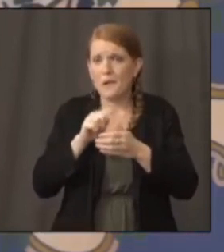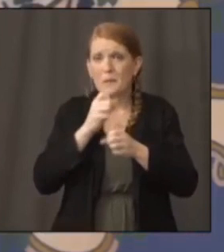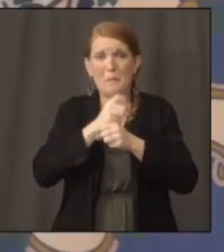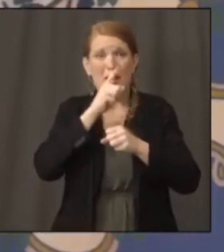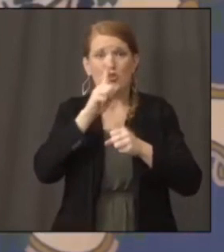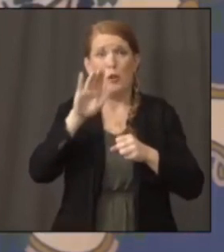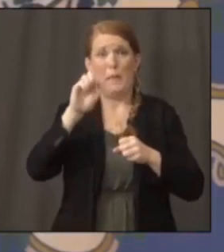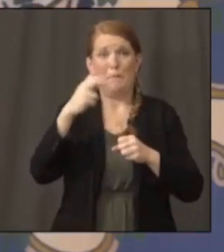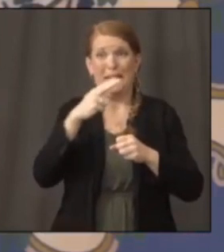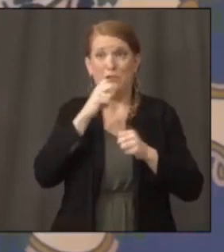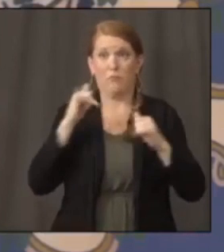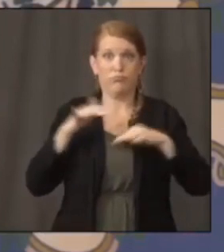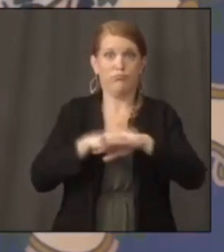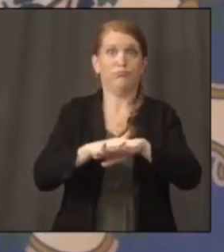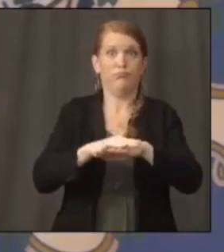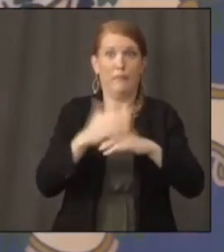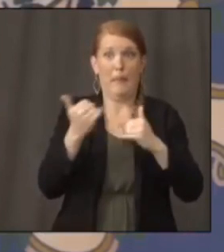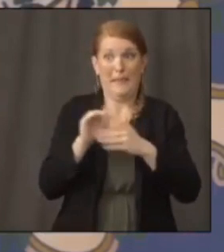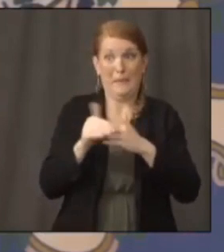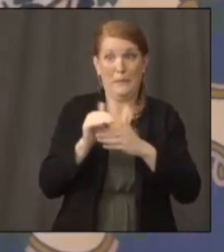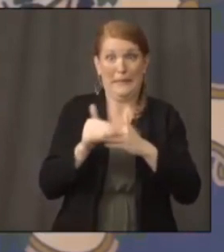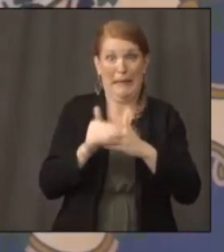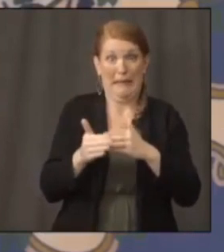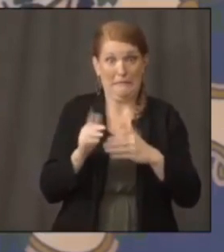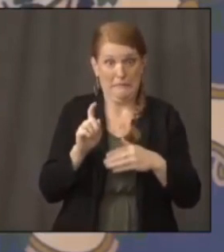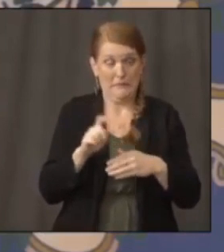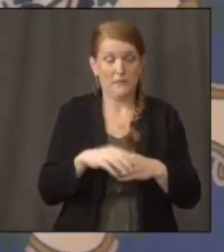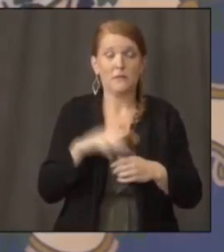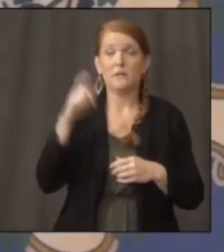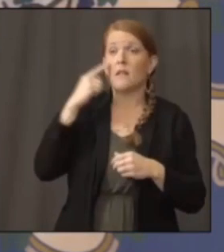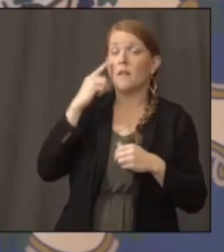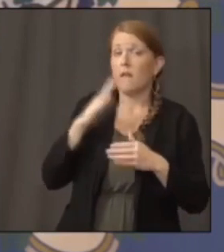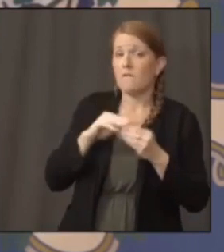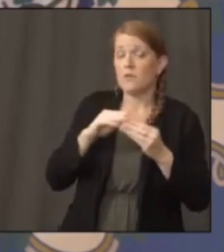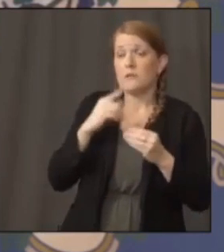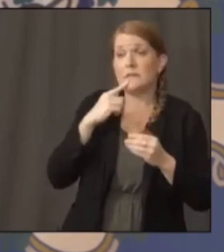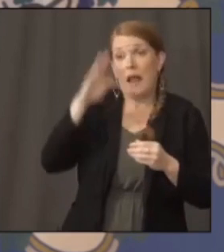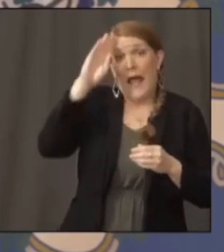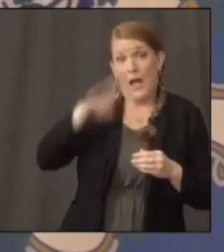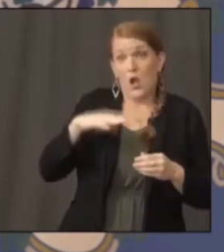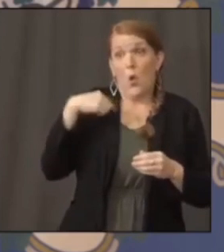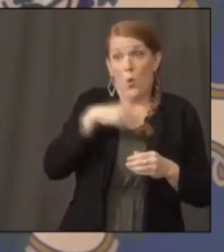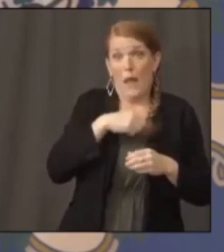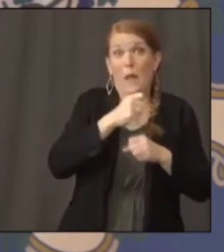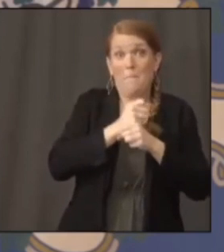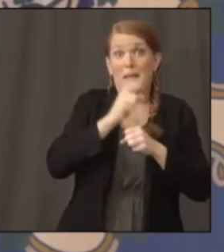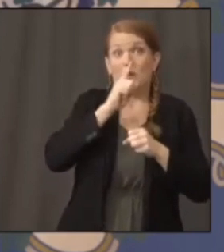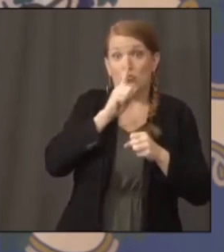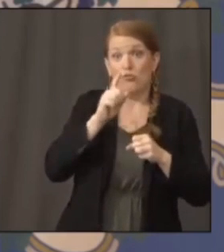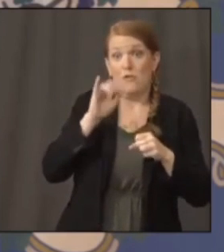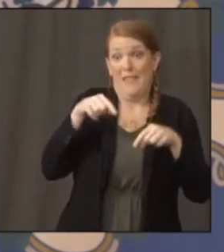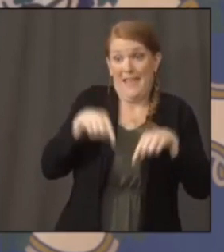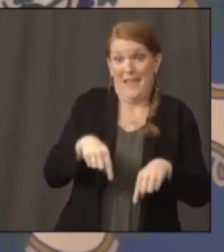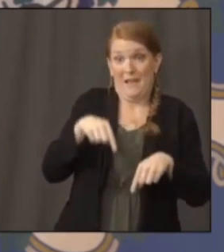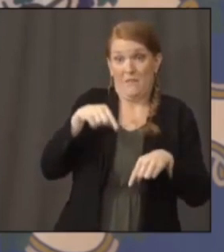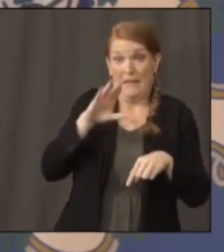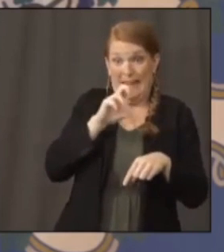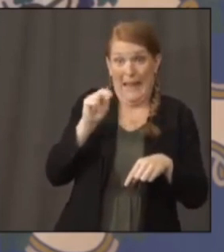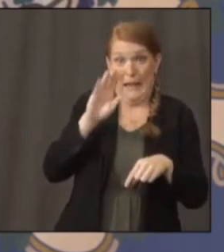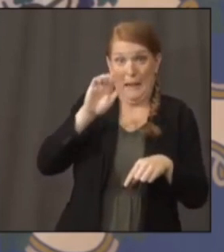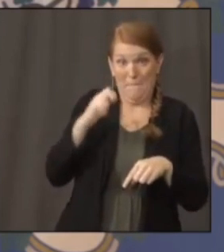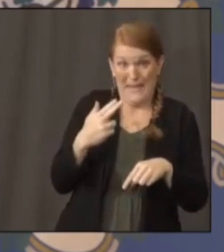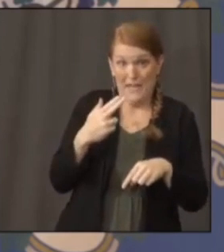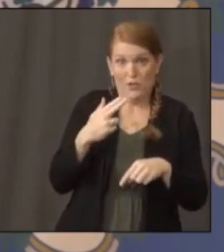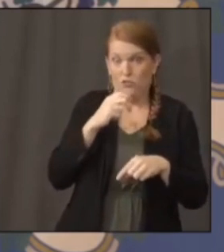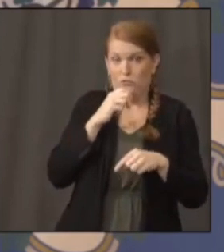Sue, is making sure our beaches don't get too crowded and making sure that Rhode Island and New York stay on their own beaches. I think that's the